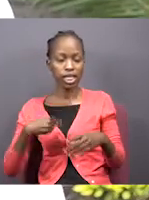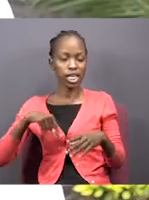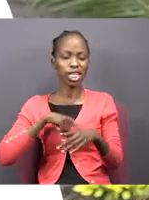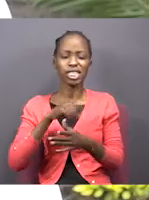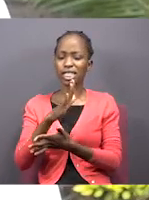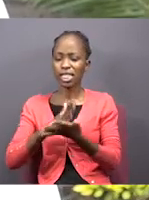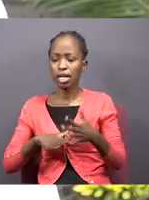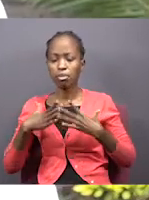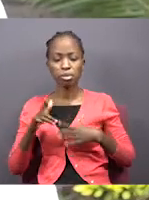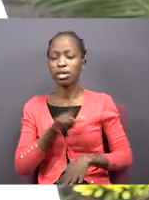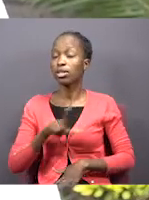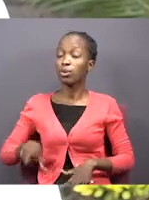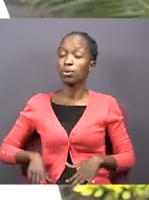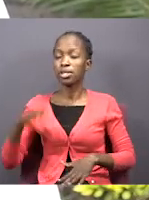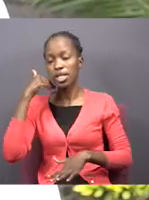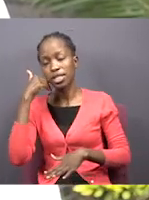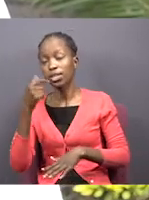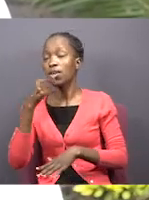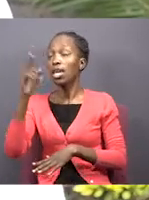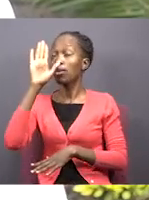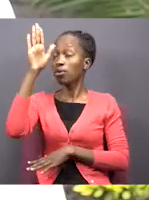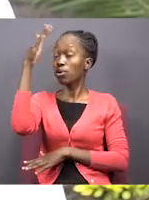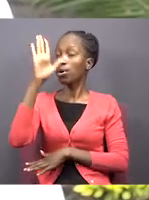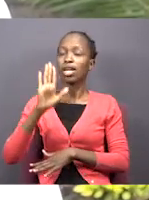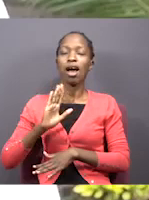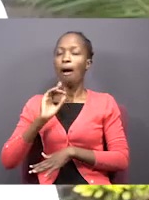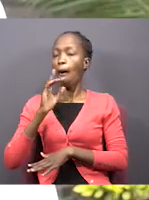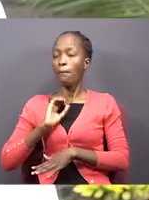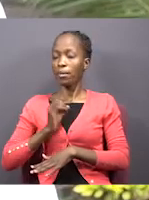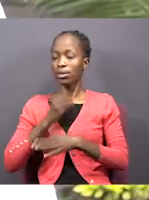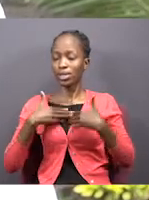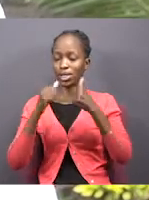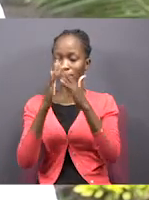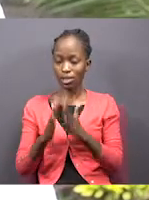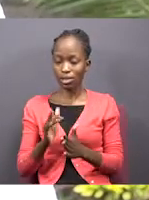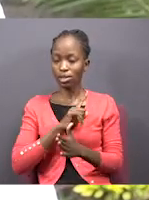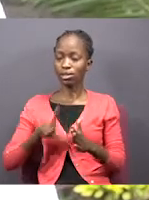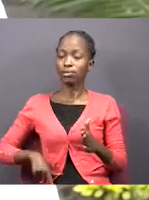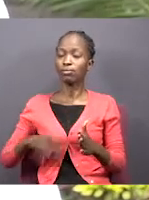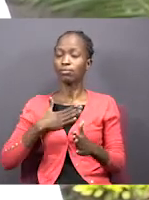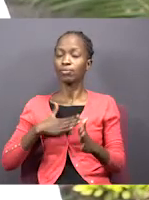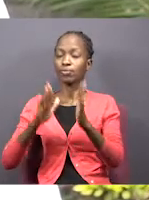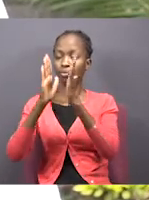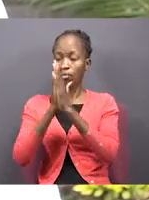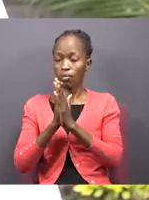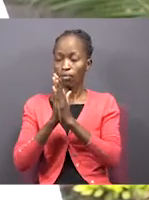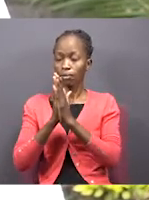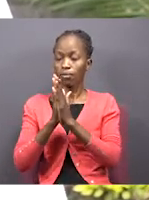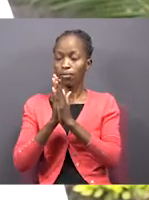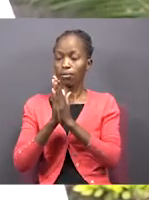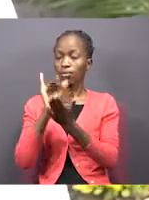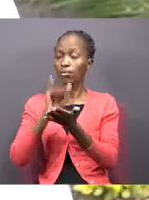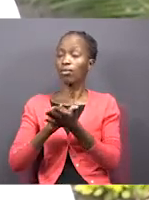thank you for creating us, O Lord. And some people are sick, Heavenly Father. But you said you're Jehovah Rapha, the God who heals, O Lord. I pray that